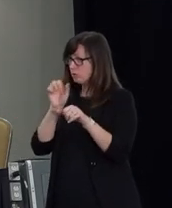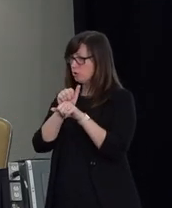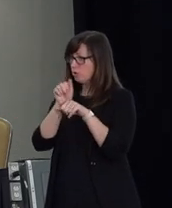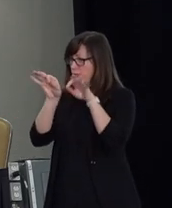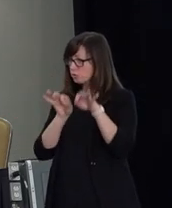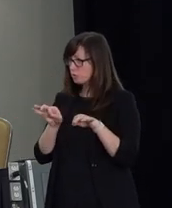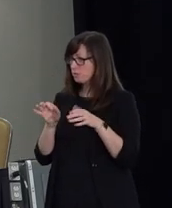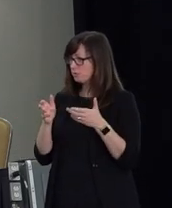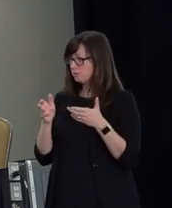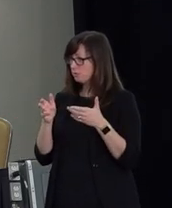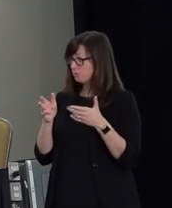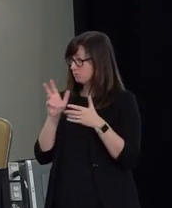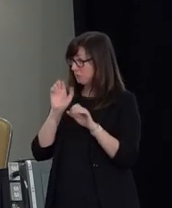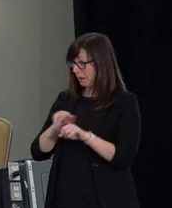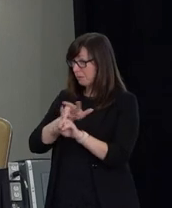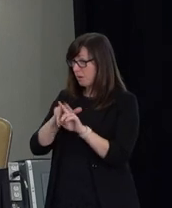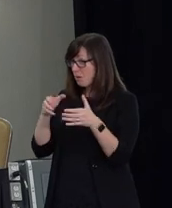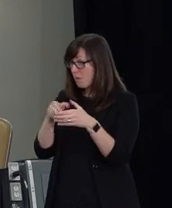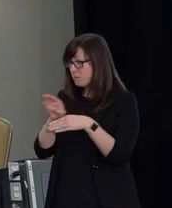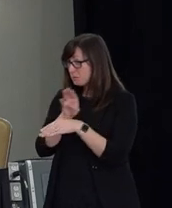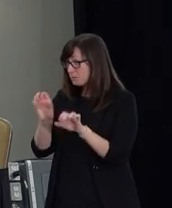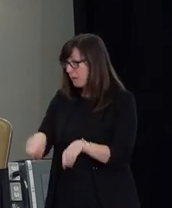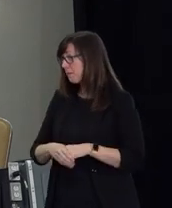work in a small business environment.